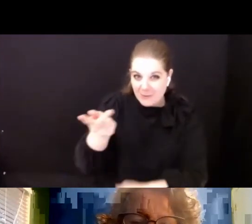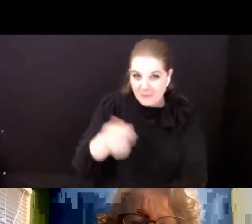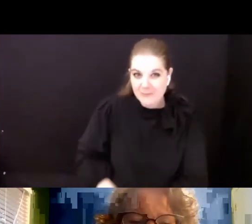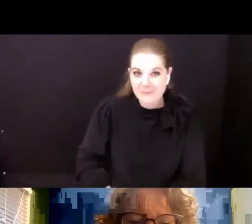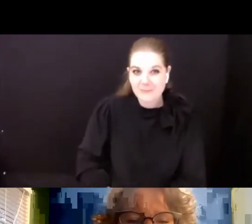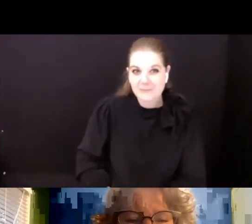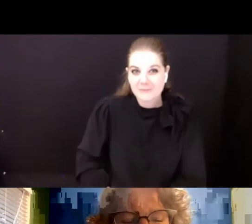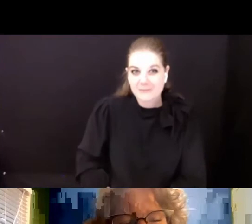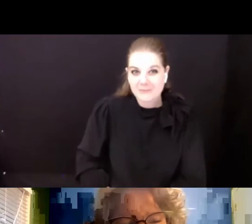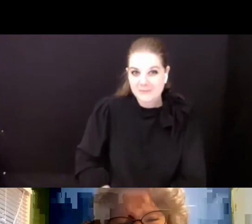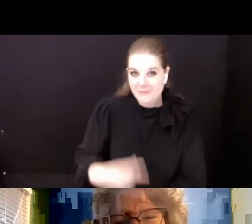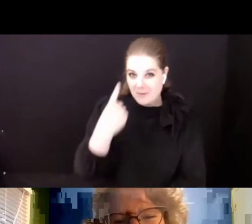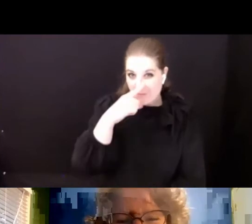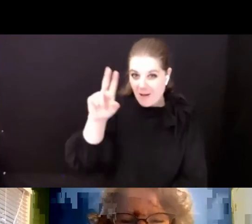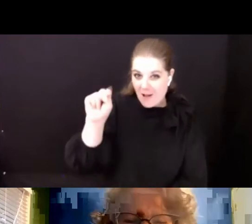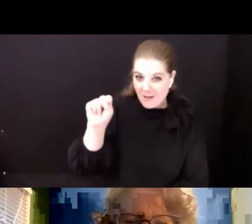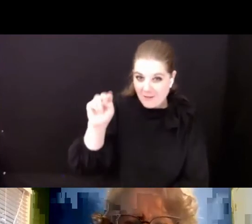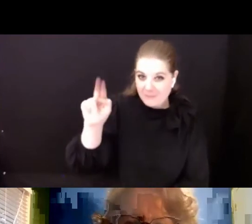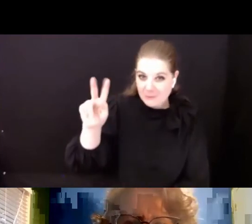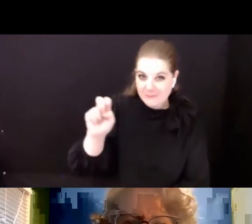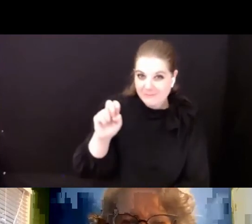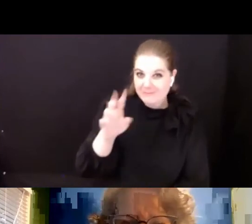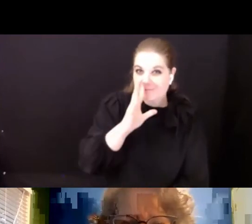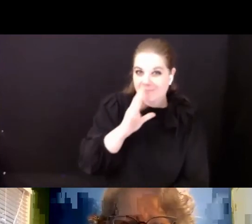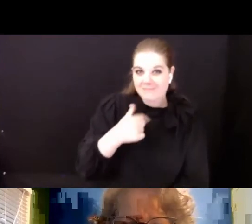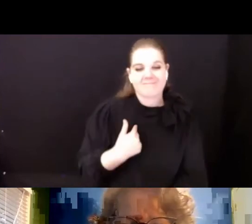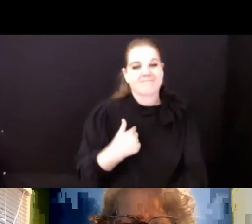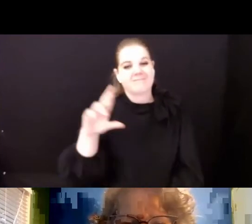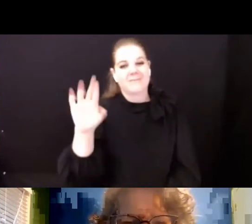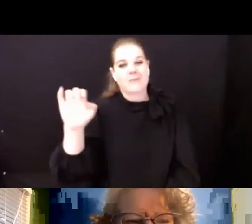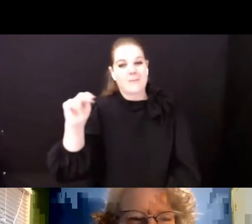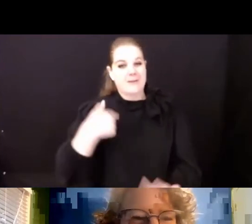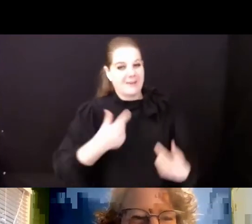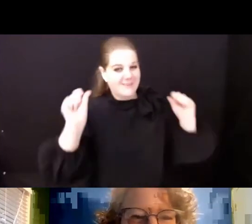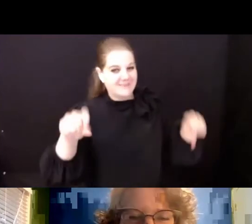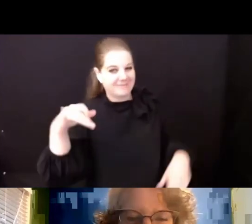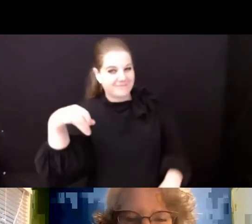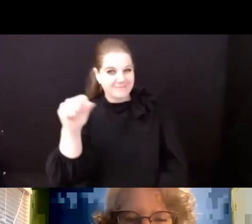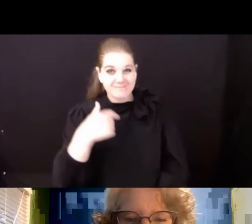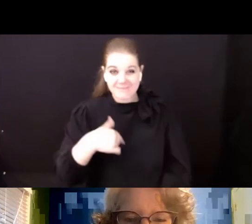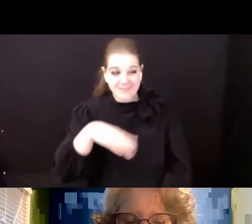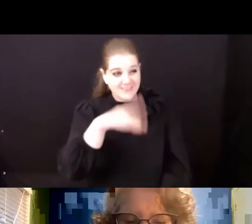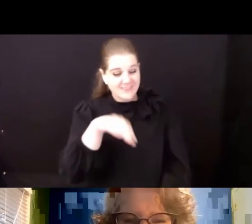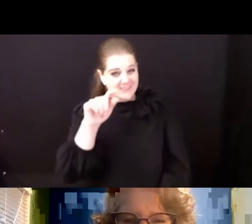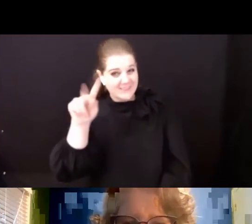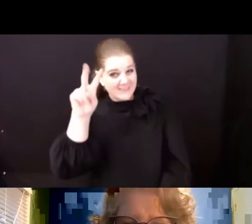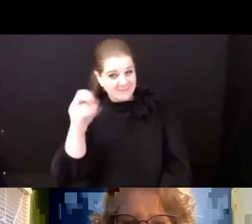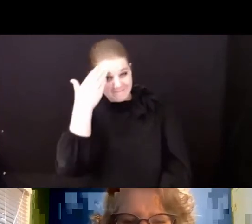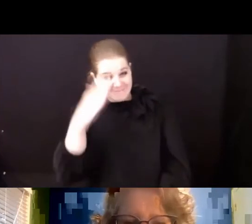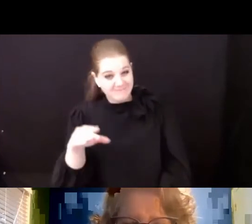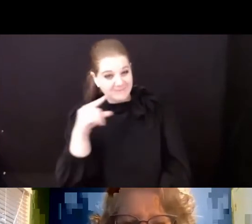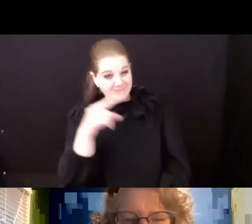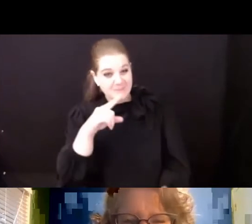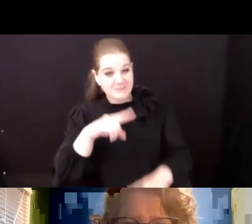Can you unmute? Yes. I can, thank you. Steve, I don't know about you, but this is a great way to begin a